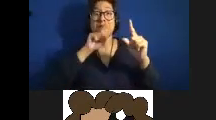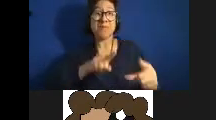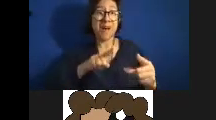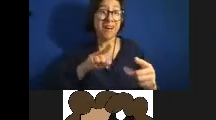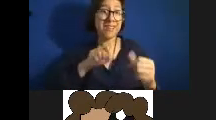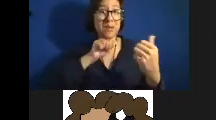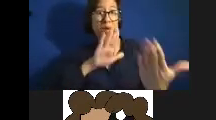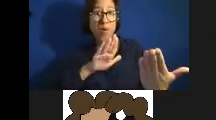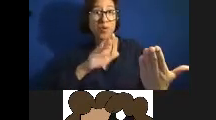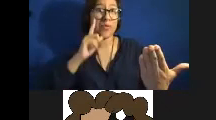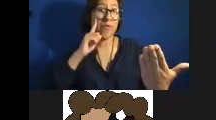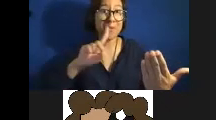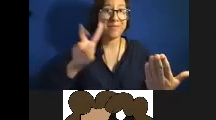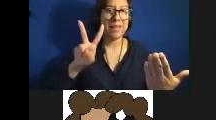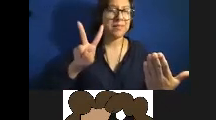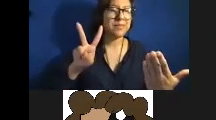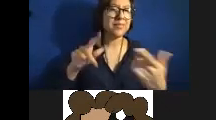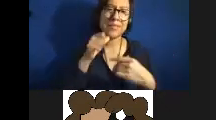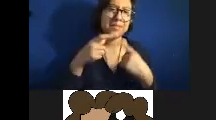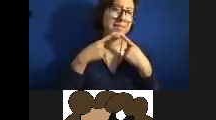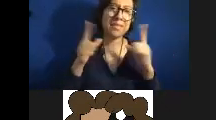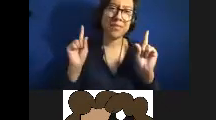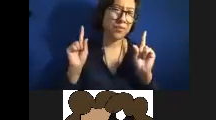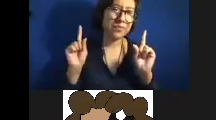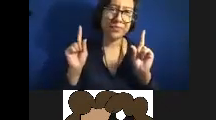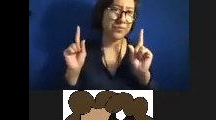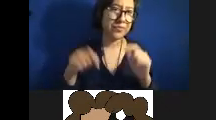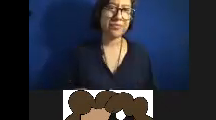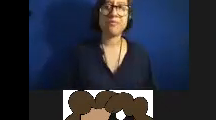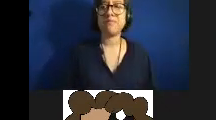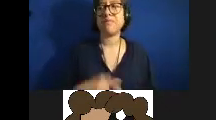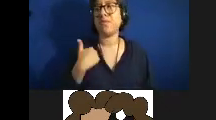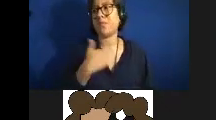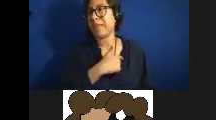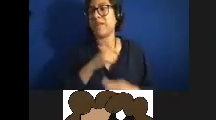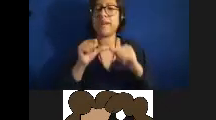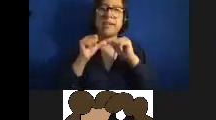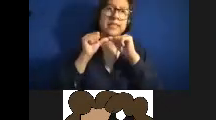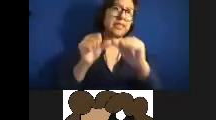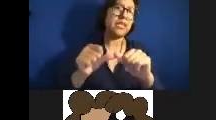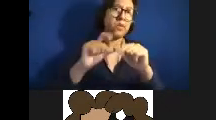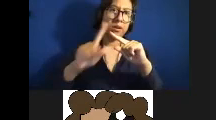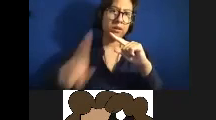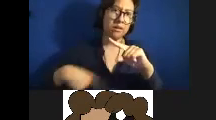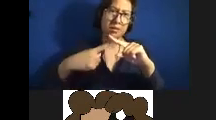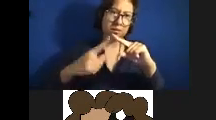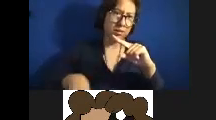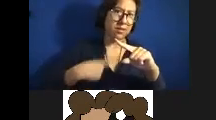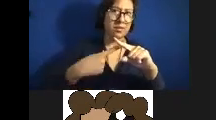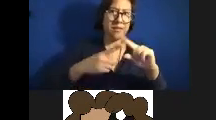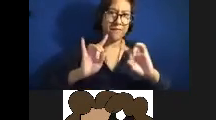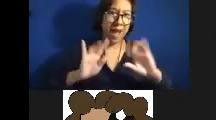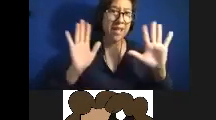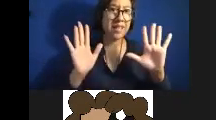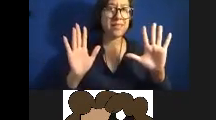anyone. The more we rely on violence to end violence, the more violence will